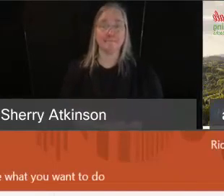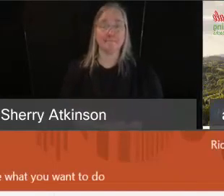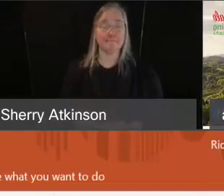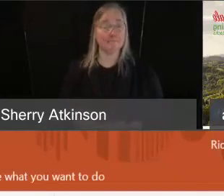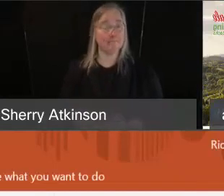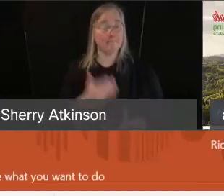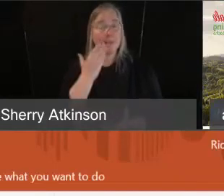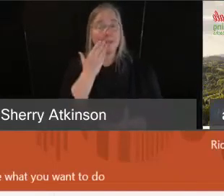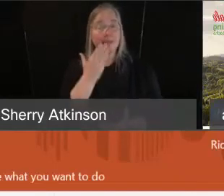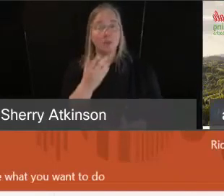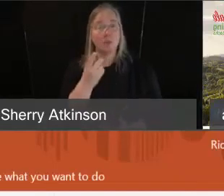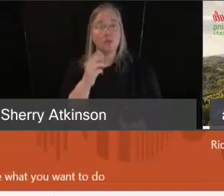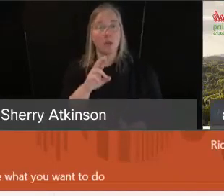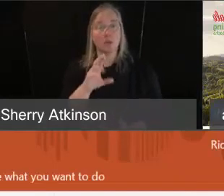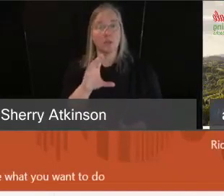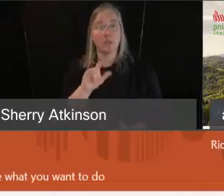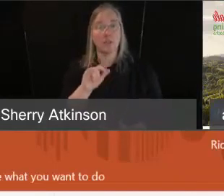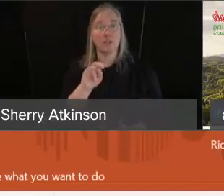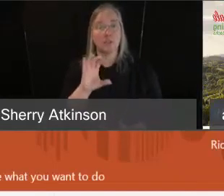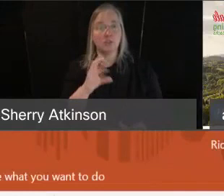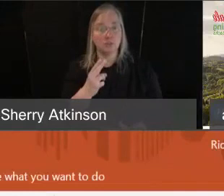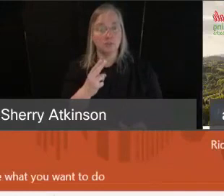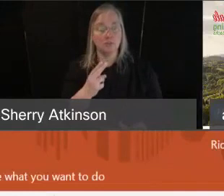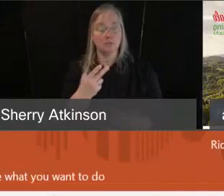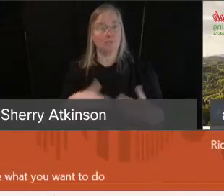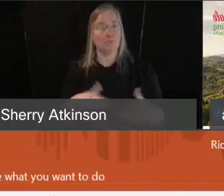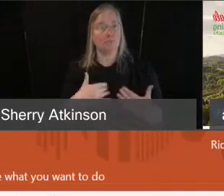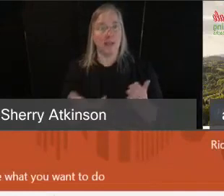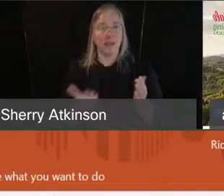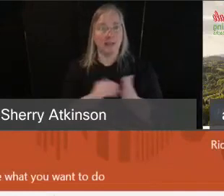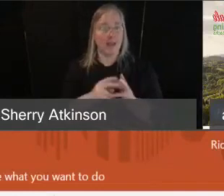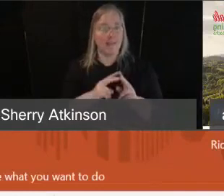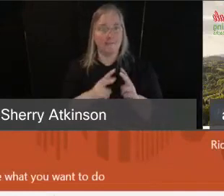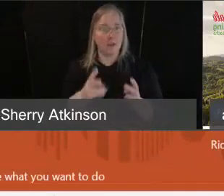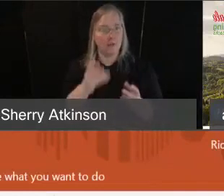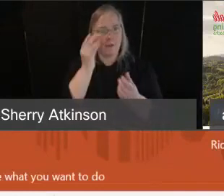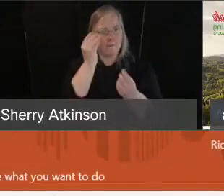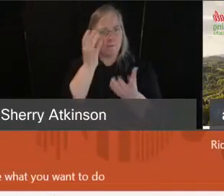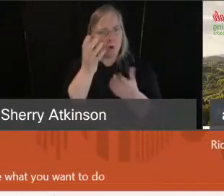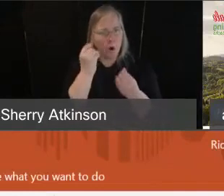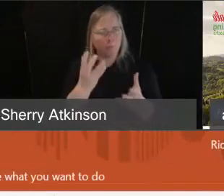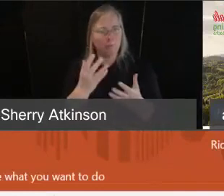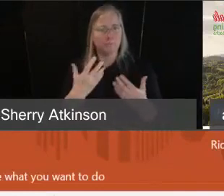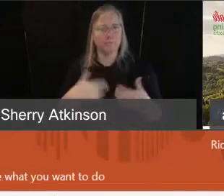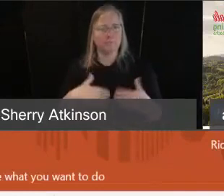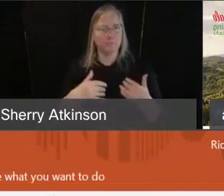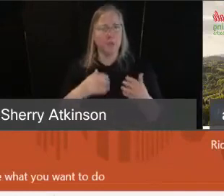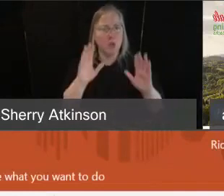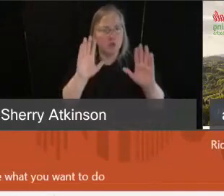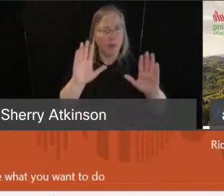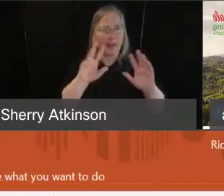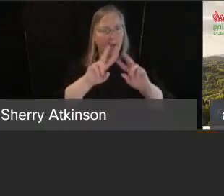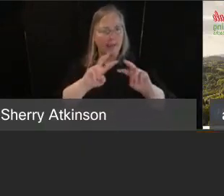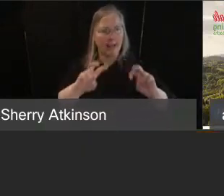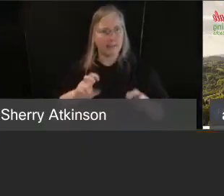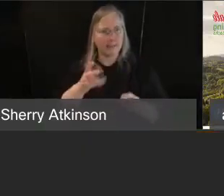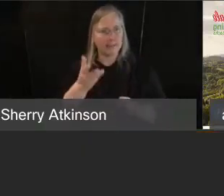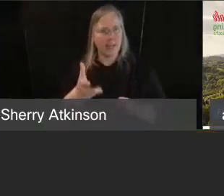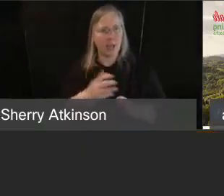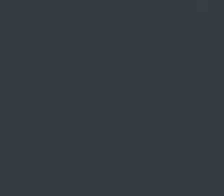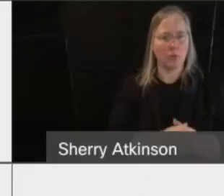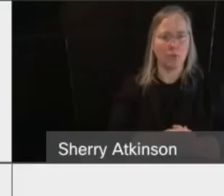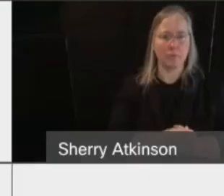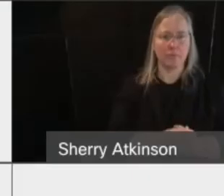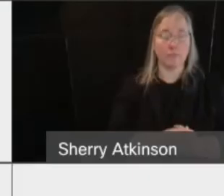Thank you, Dr. Clinch. Again, very informative and very great analysis there. So I